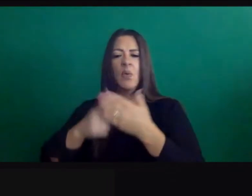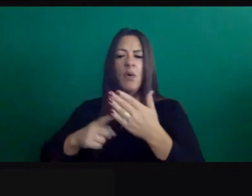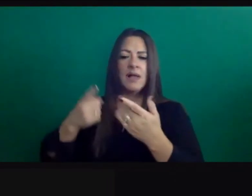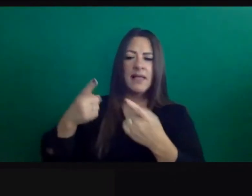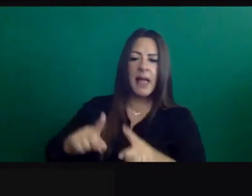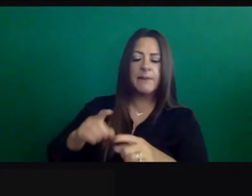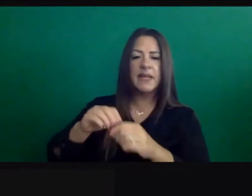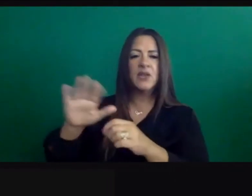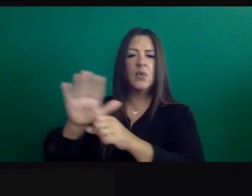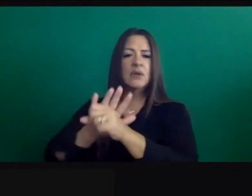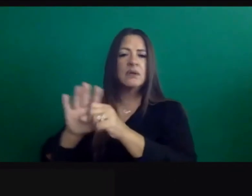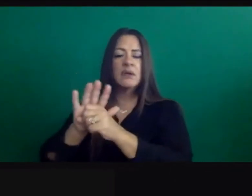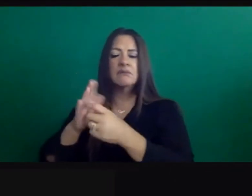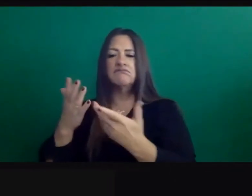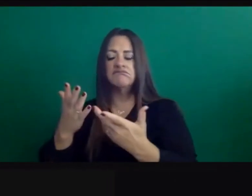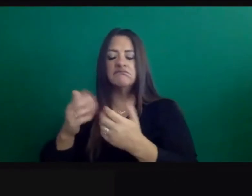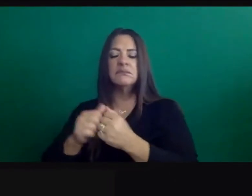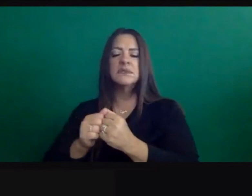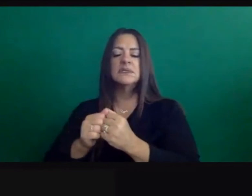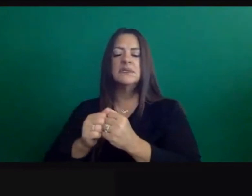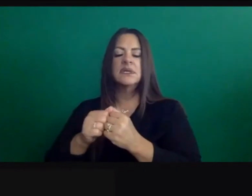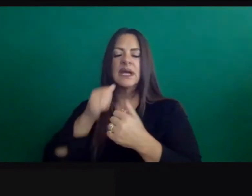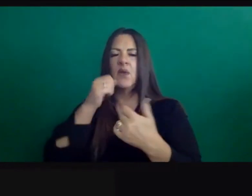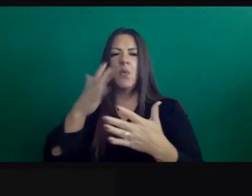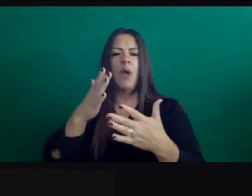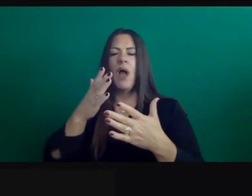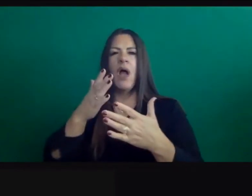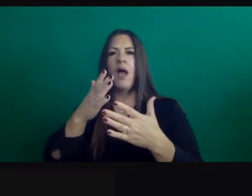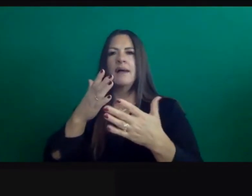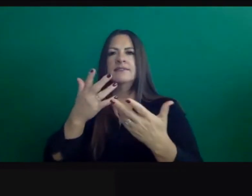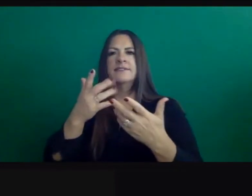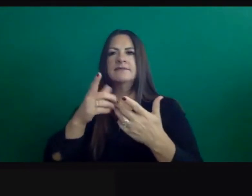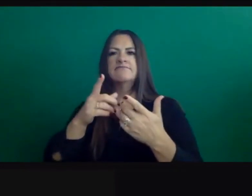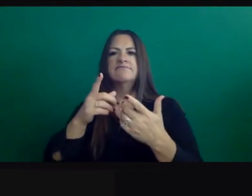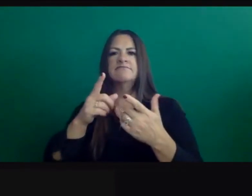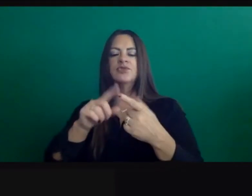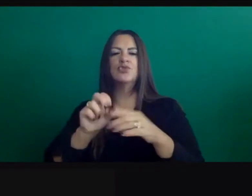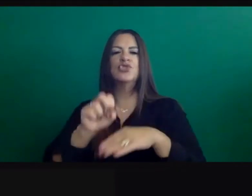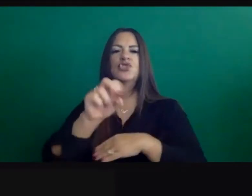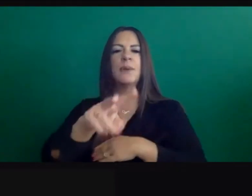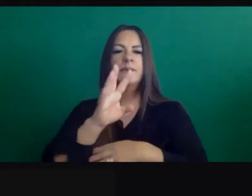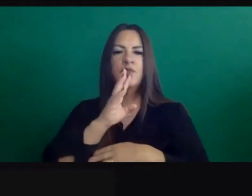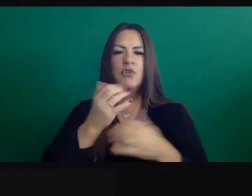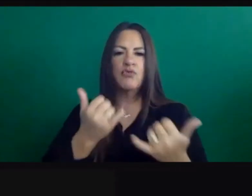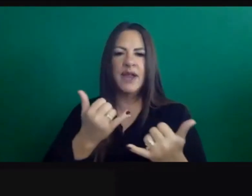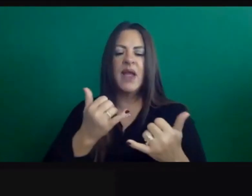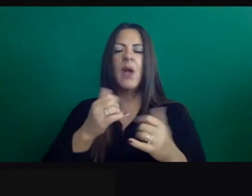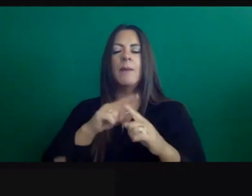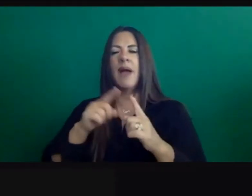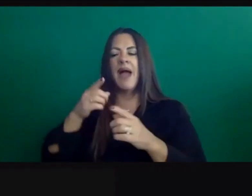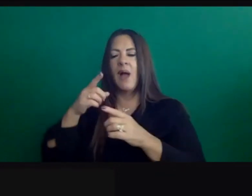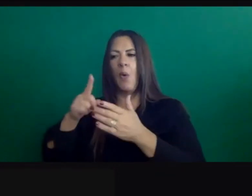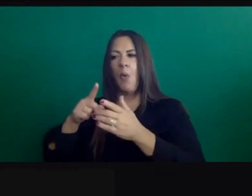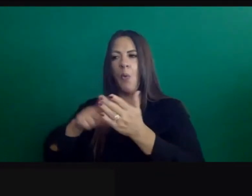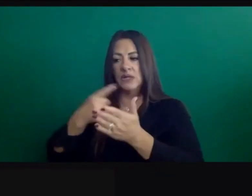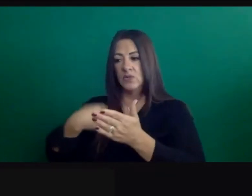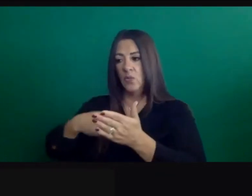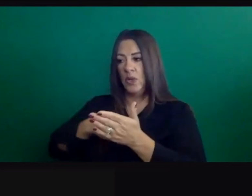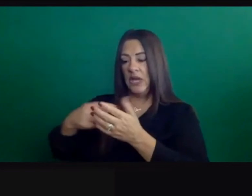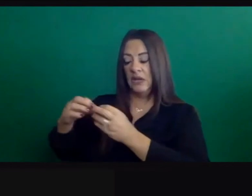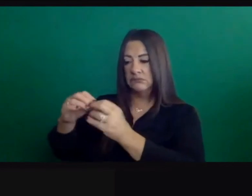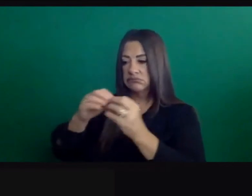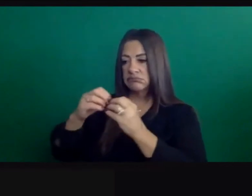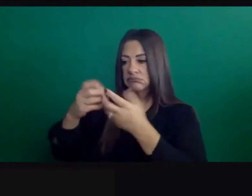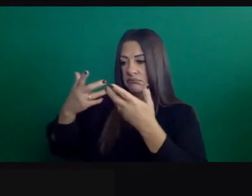working hard. Don't want to get too far ahead of those conversations, so we'll update you soon on that.